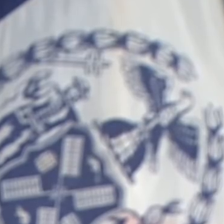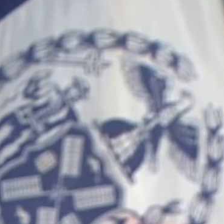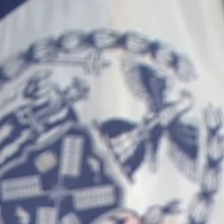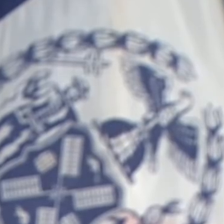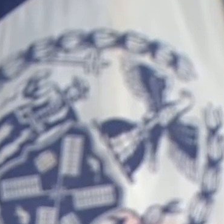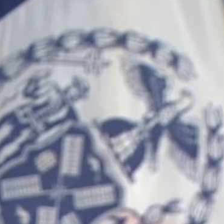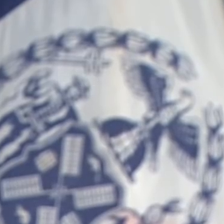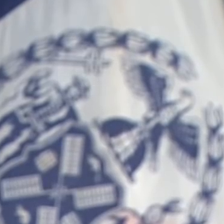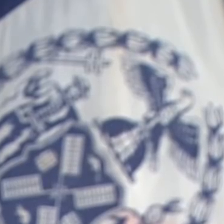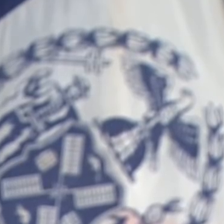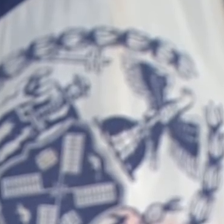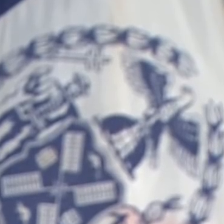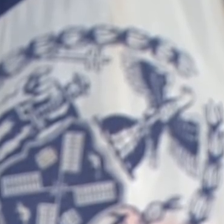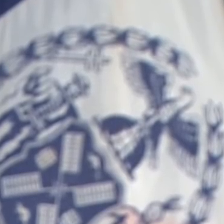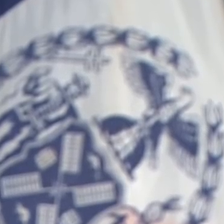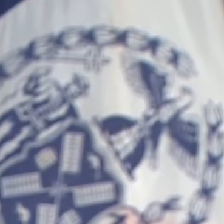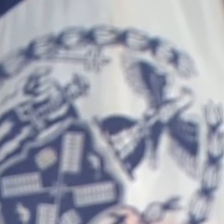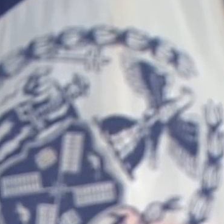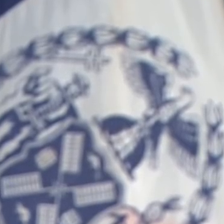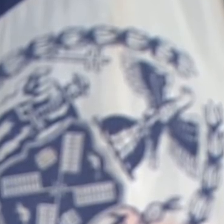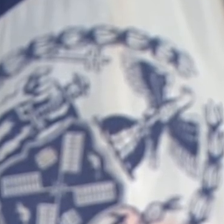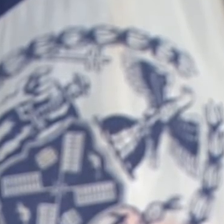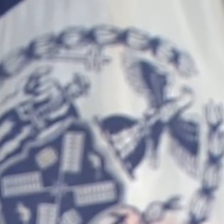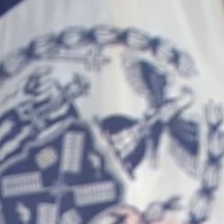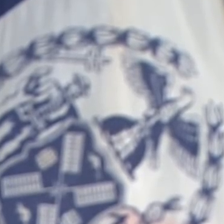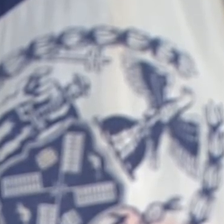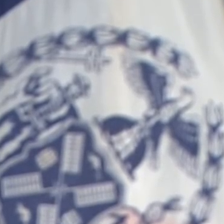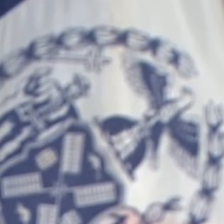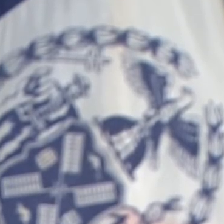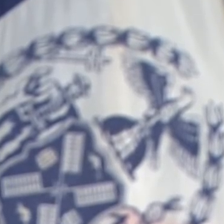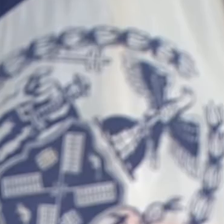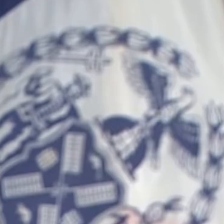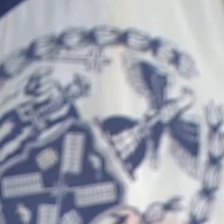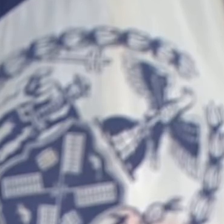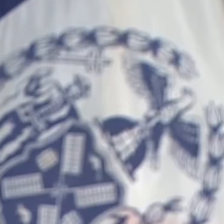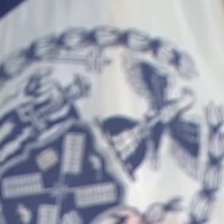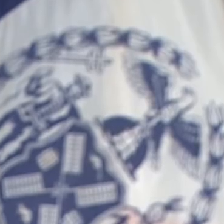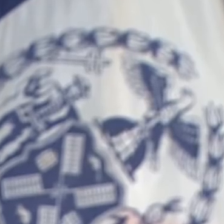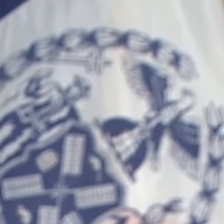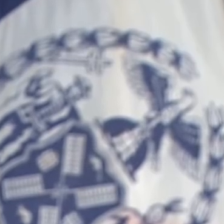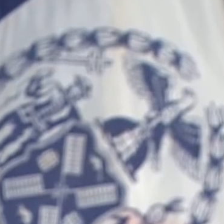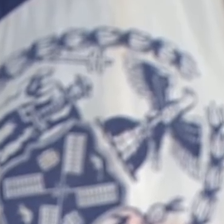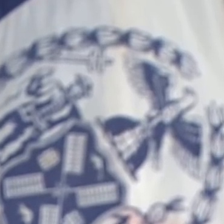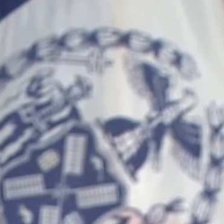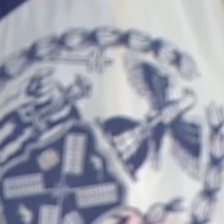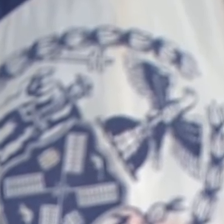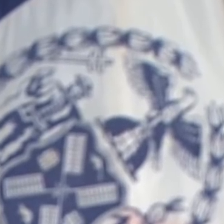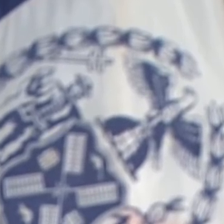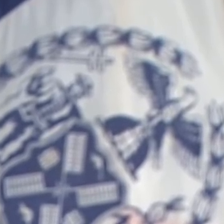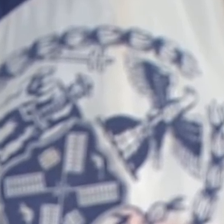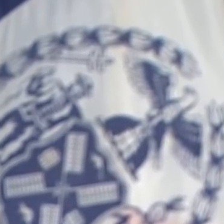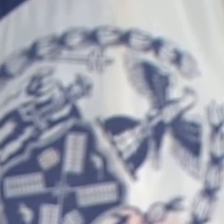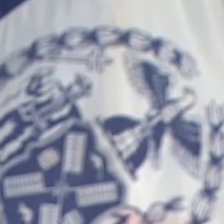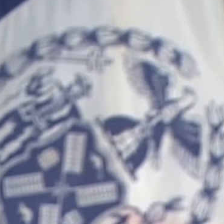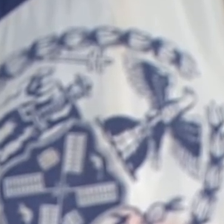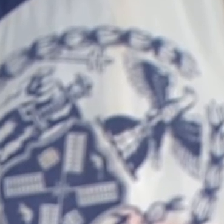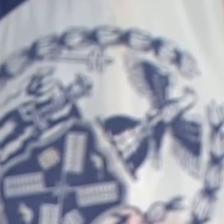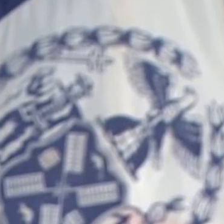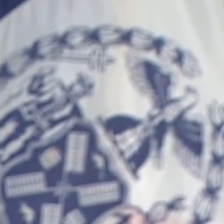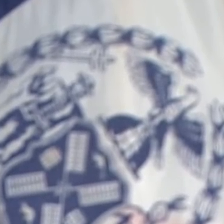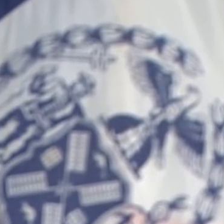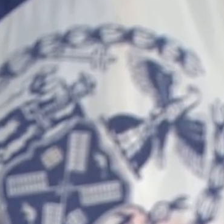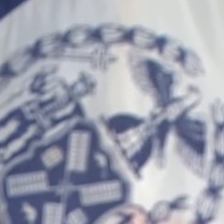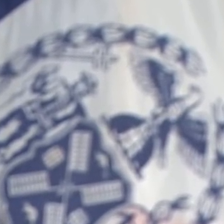you. Because this is one of those things where understanding what it means, what it doesn't mean, is really, really